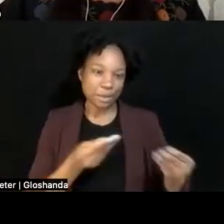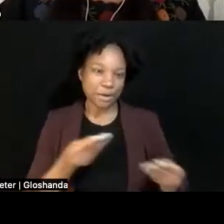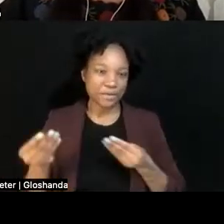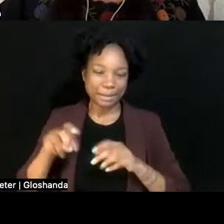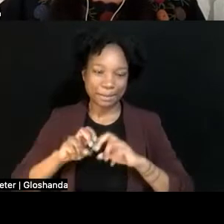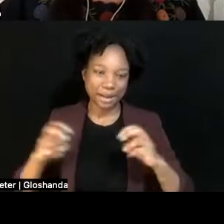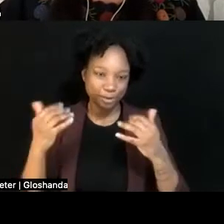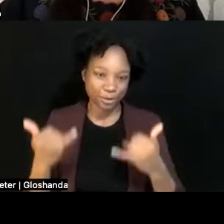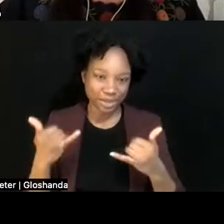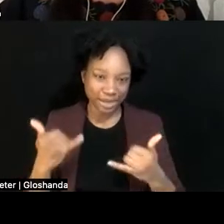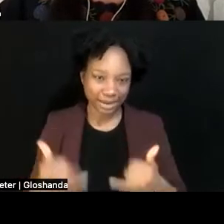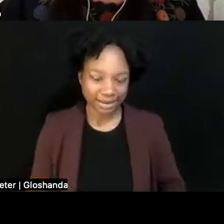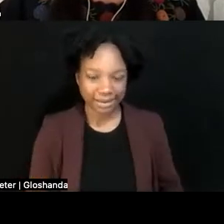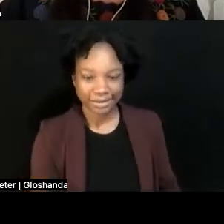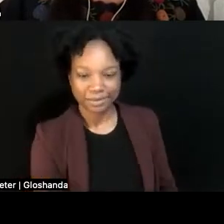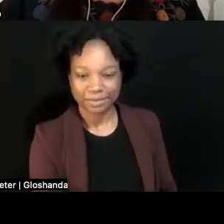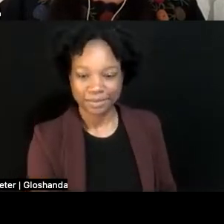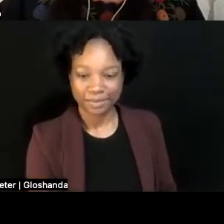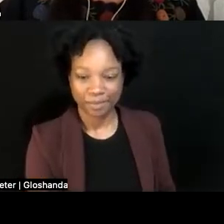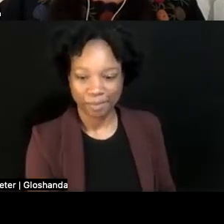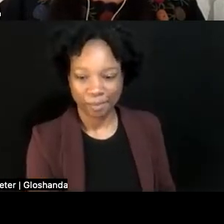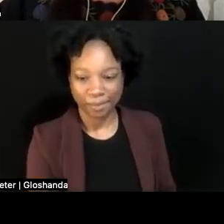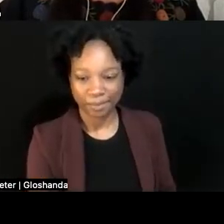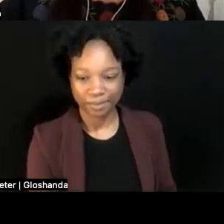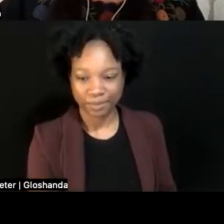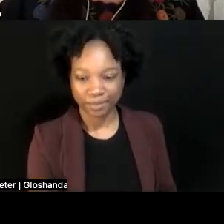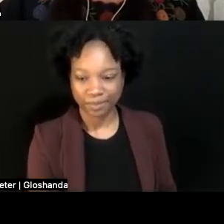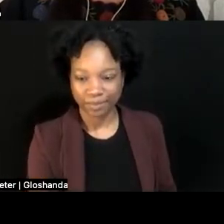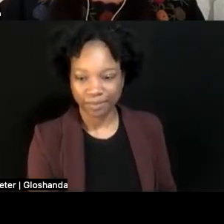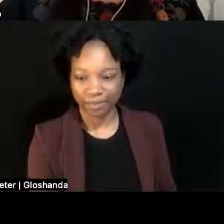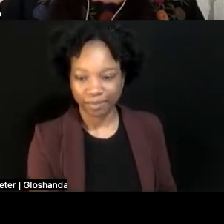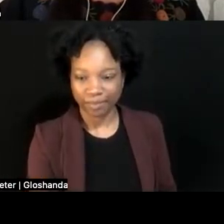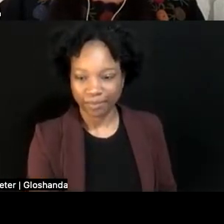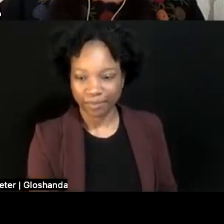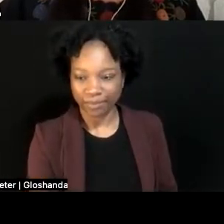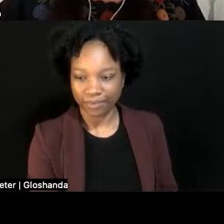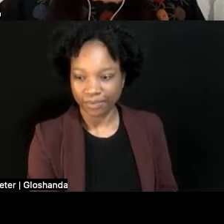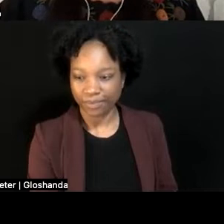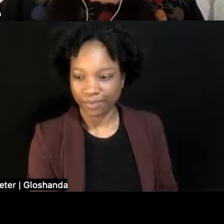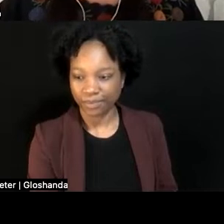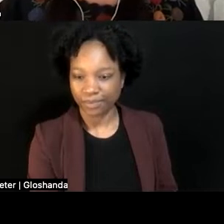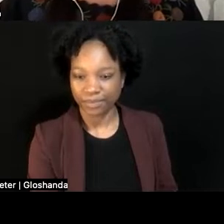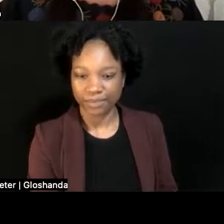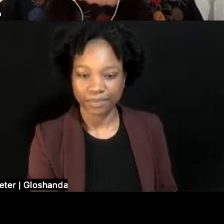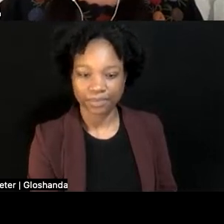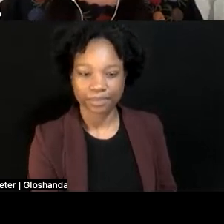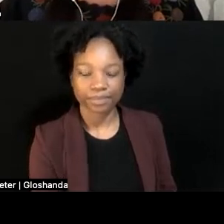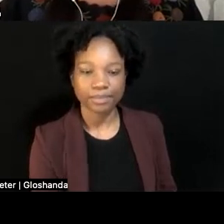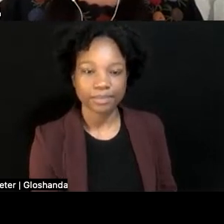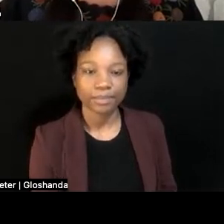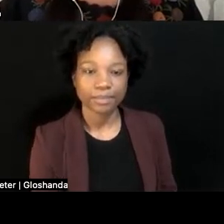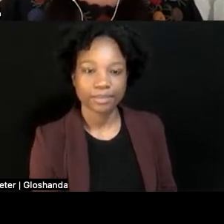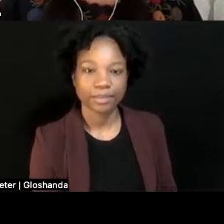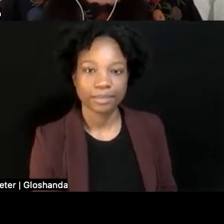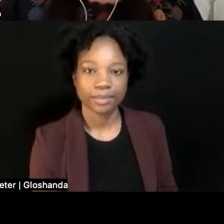Muchas gracias a todos por venir. Mi nombre es Michelle Hurtubise. Soy una mujer con fondo